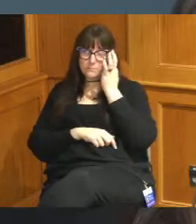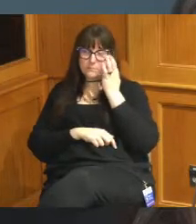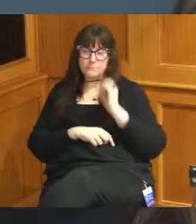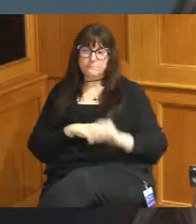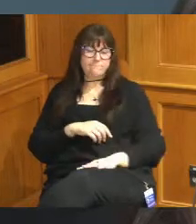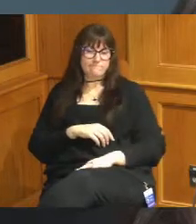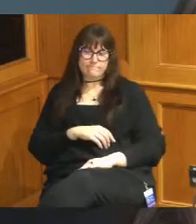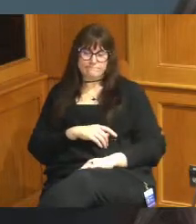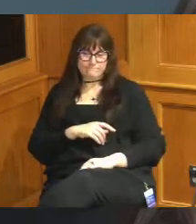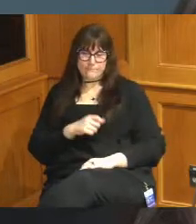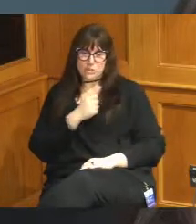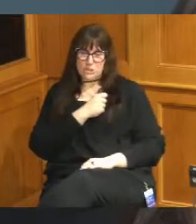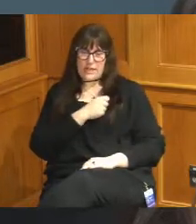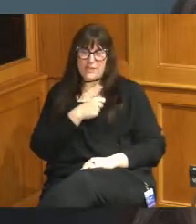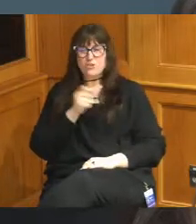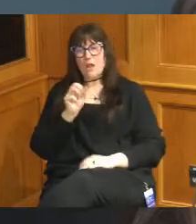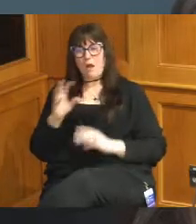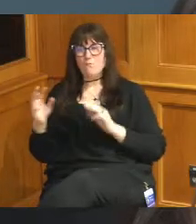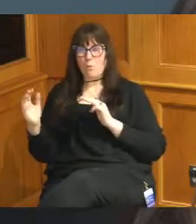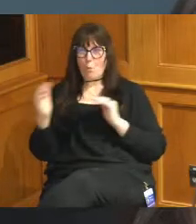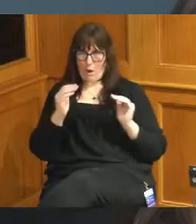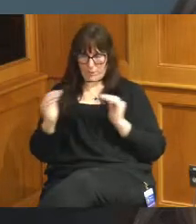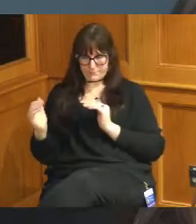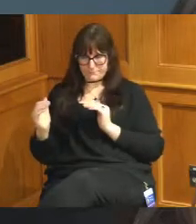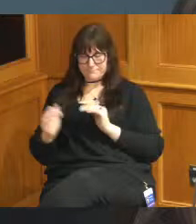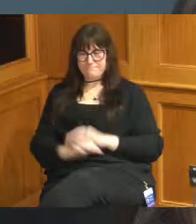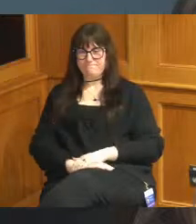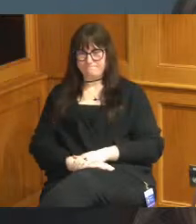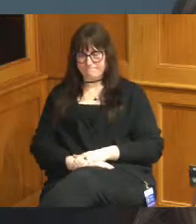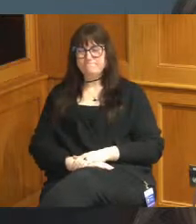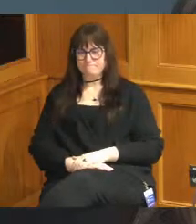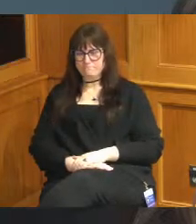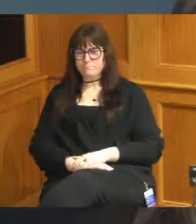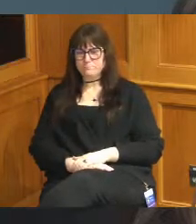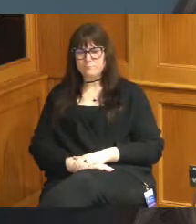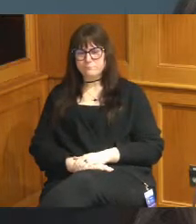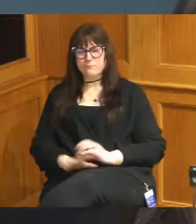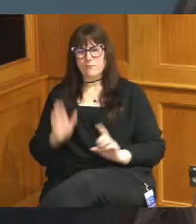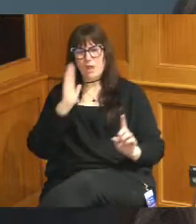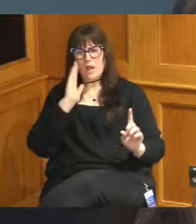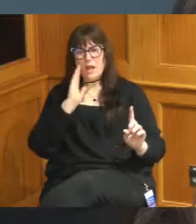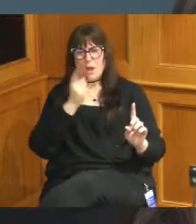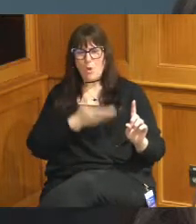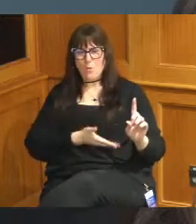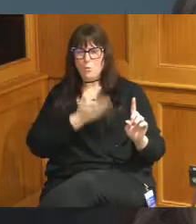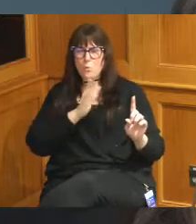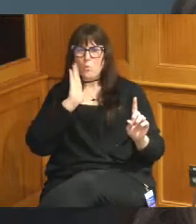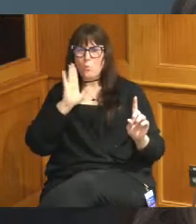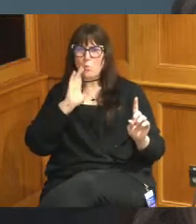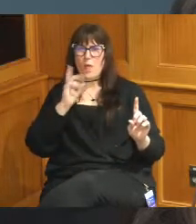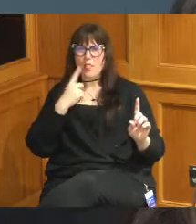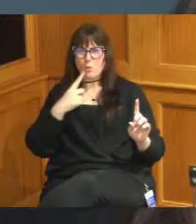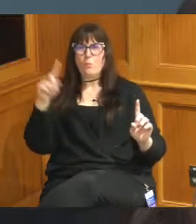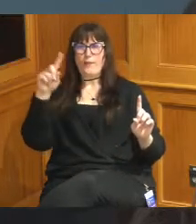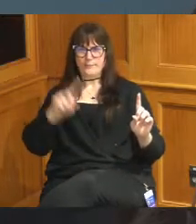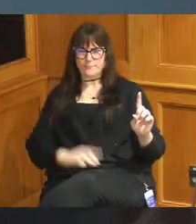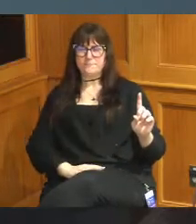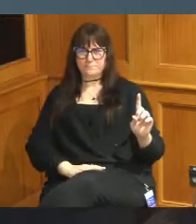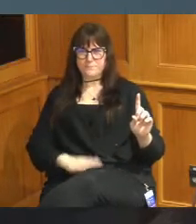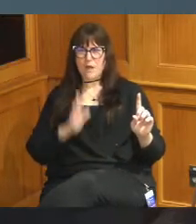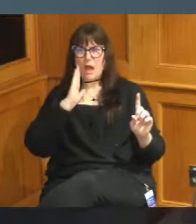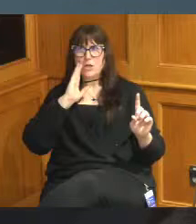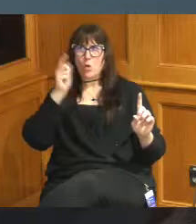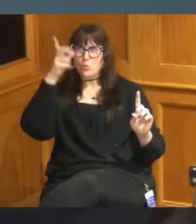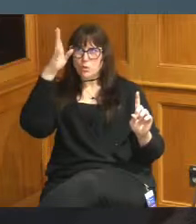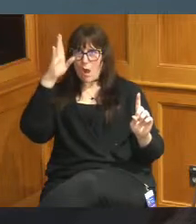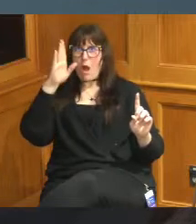of war. And I know that he will be victorious. I know God has great